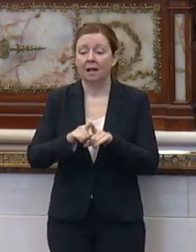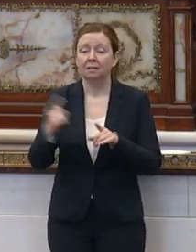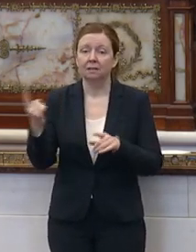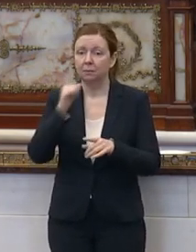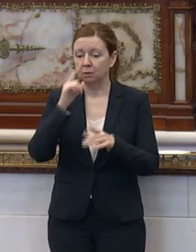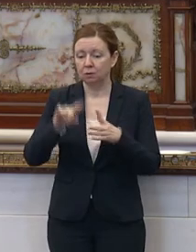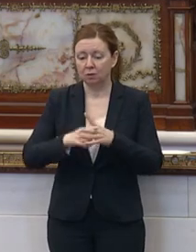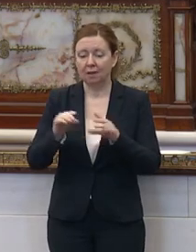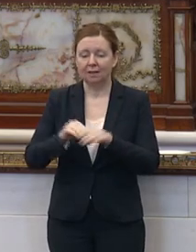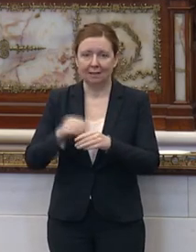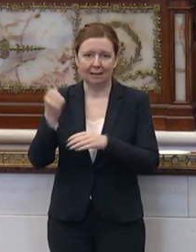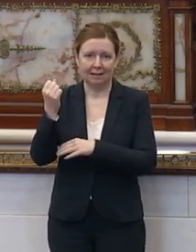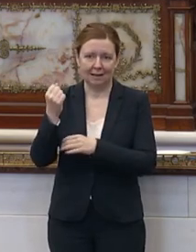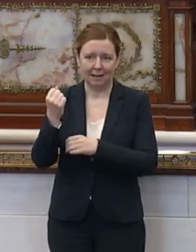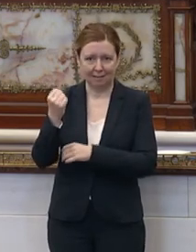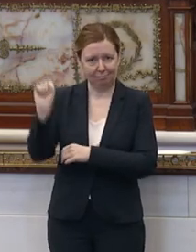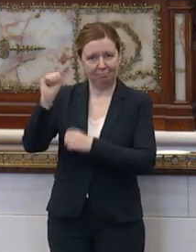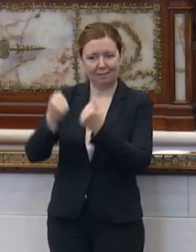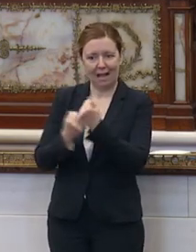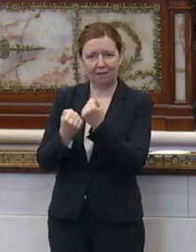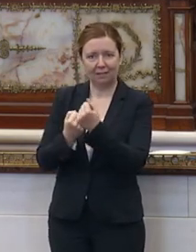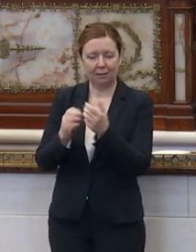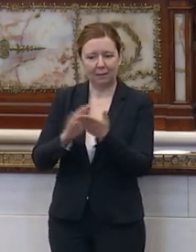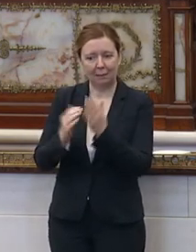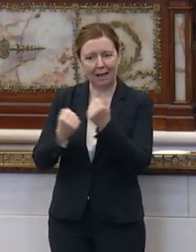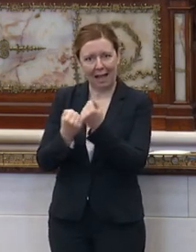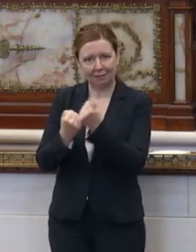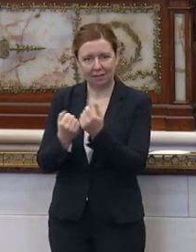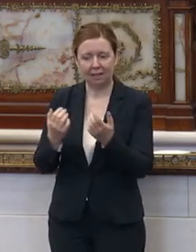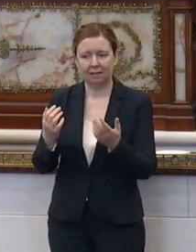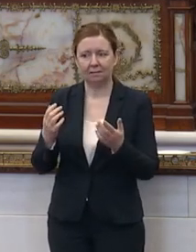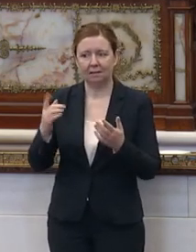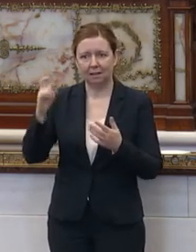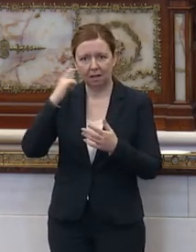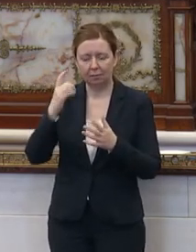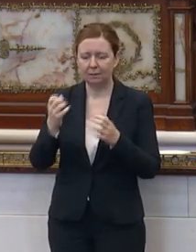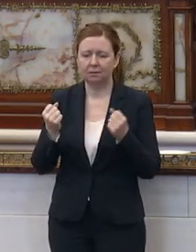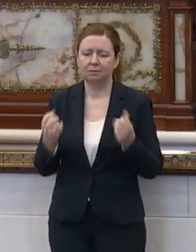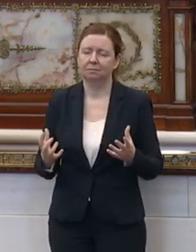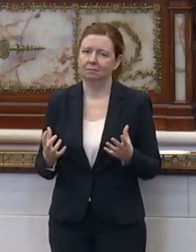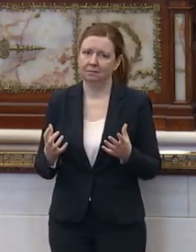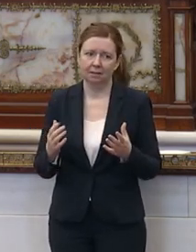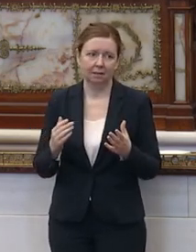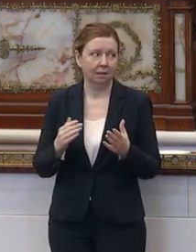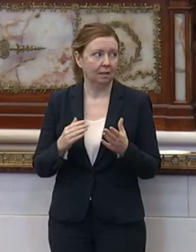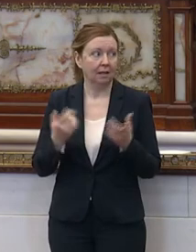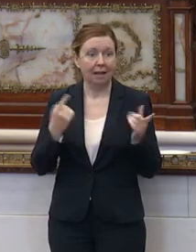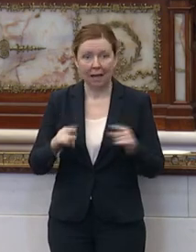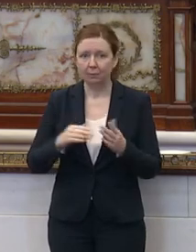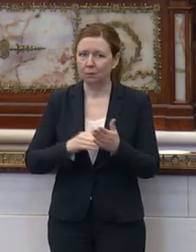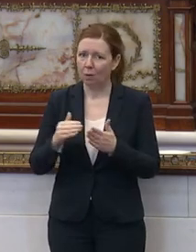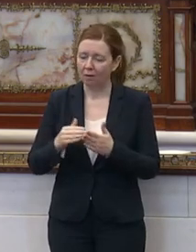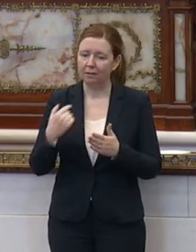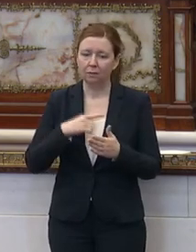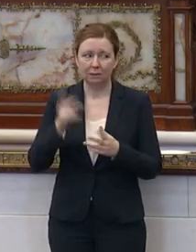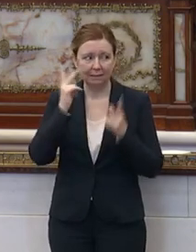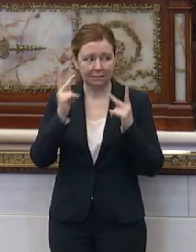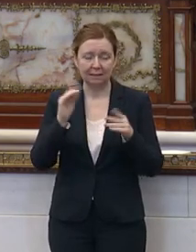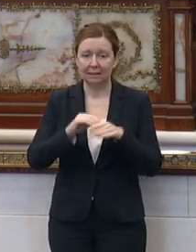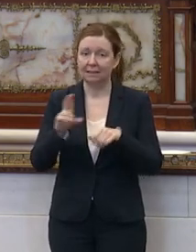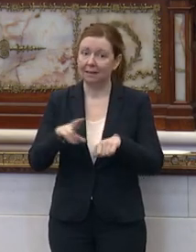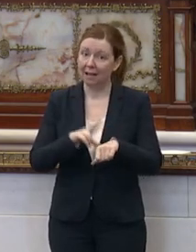in advocacy, you know, and became an advocate and now in government, too many times what we see in the